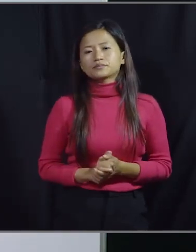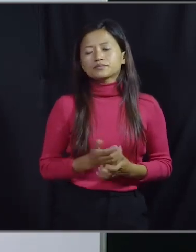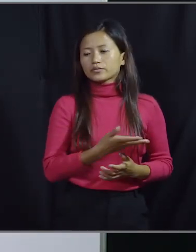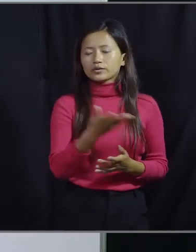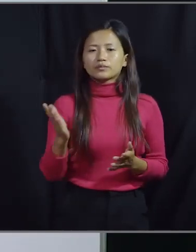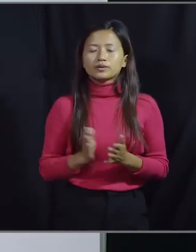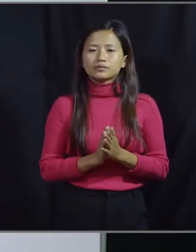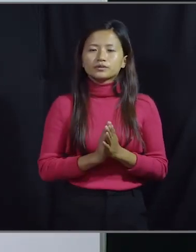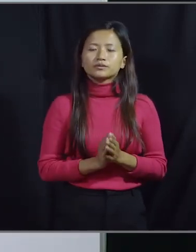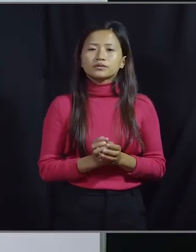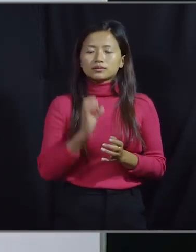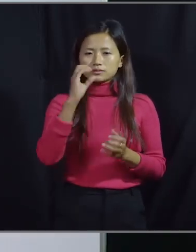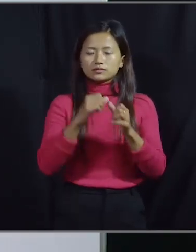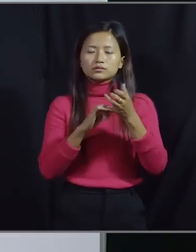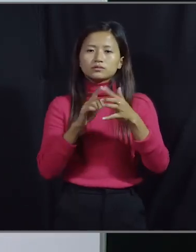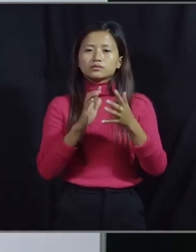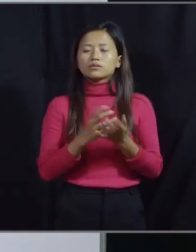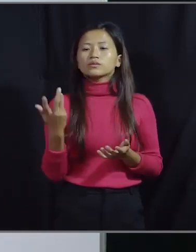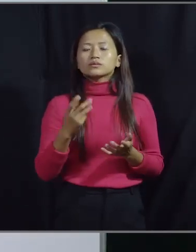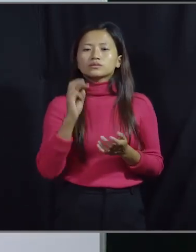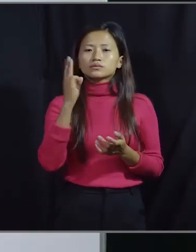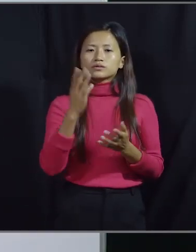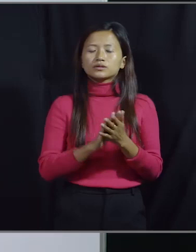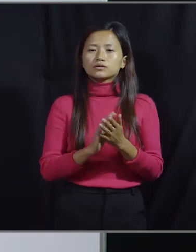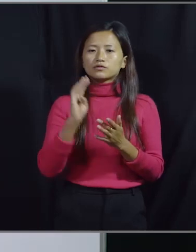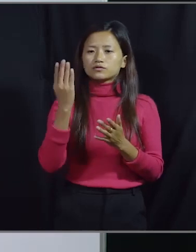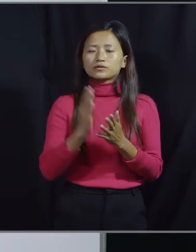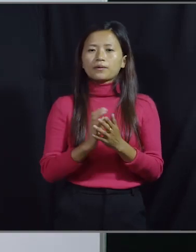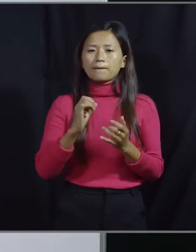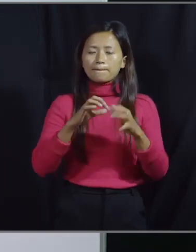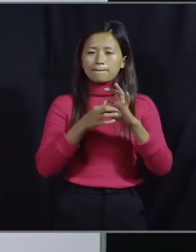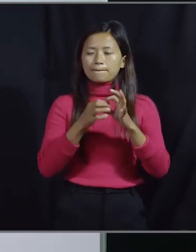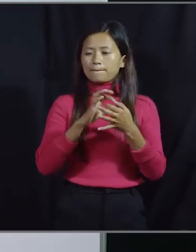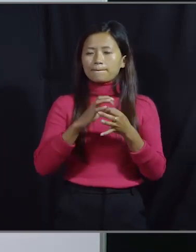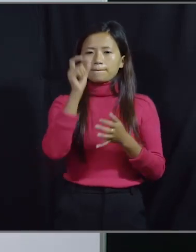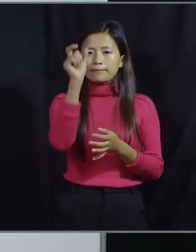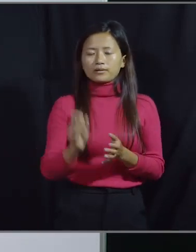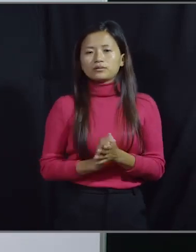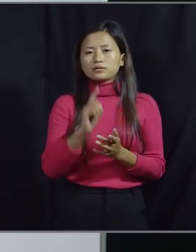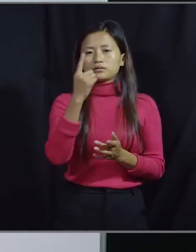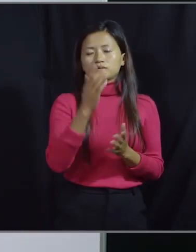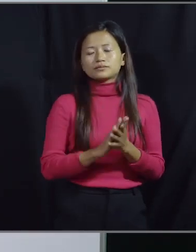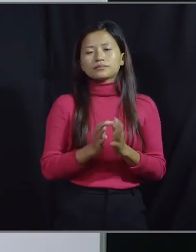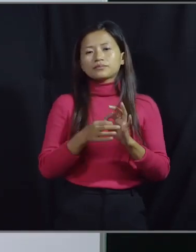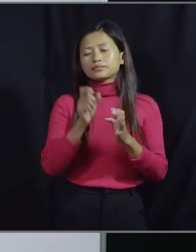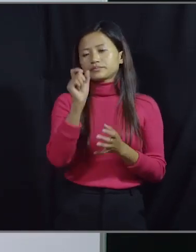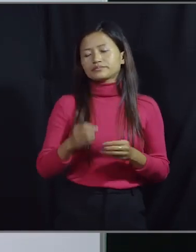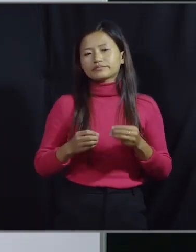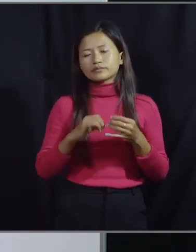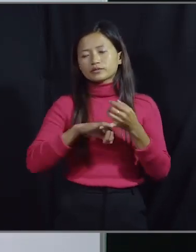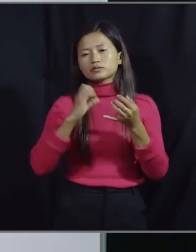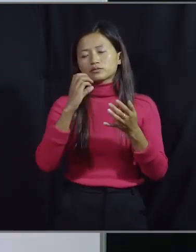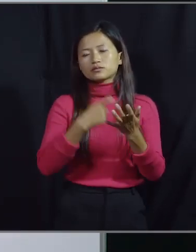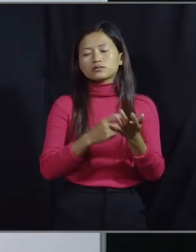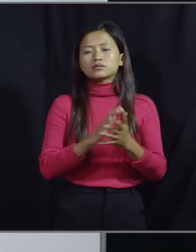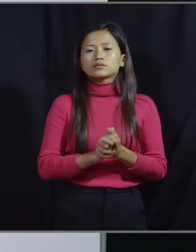there may be cases where there are 3 partners or 4 partners, where only one partner is sacrificing, and in what